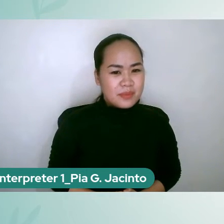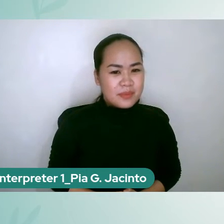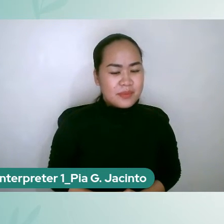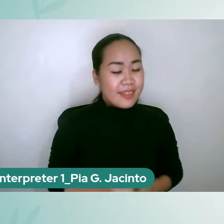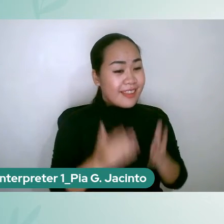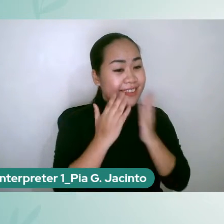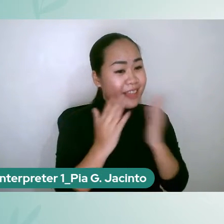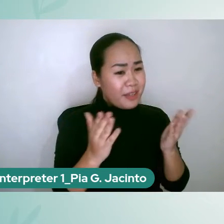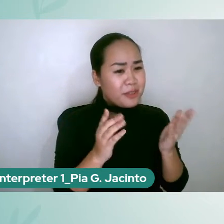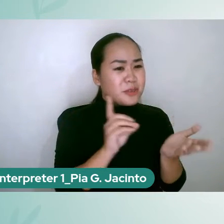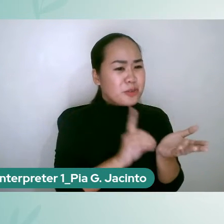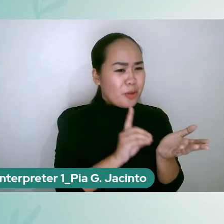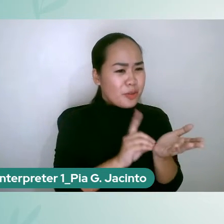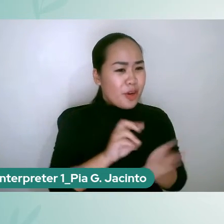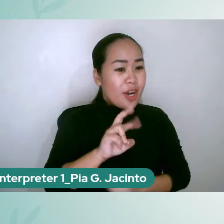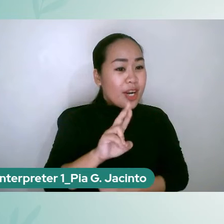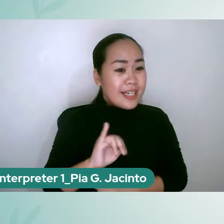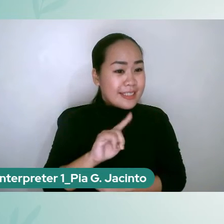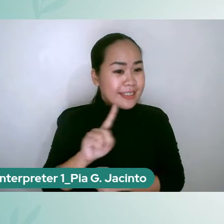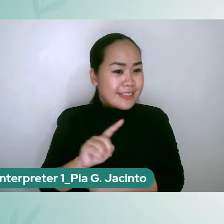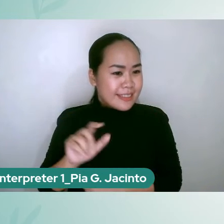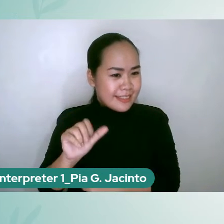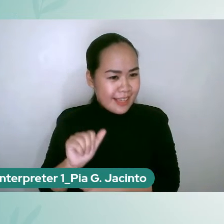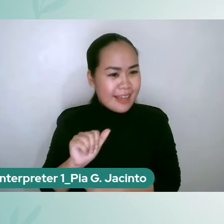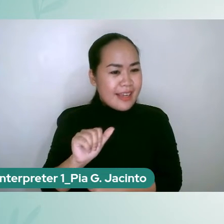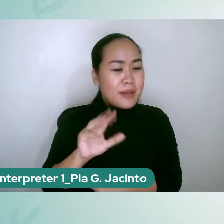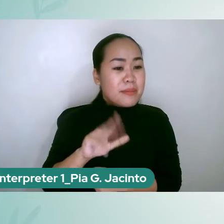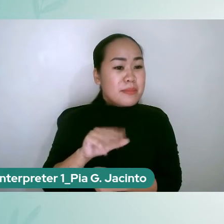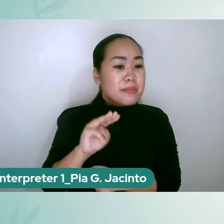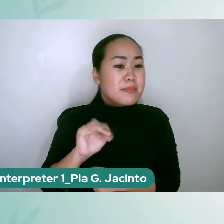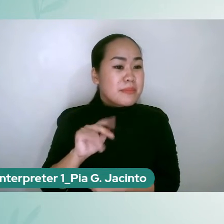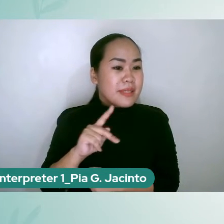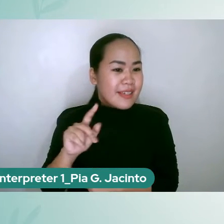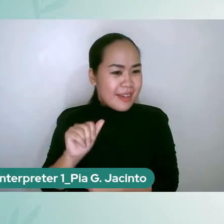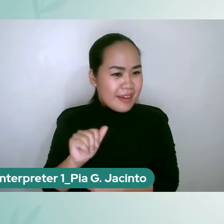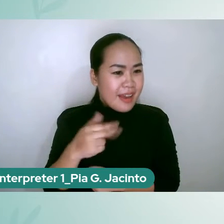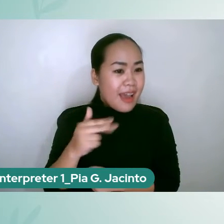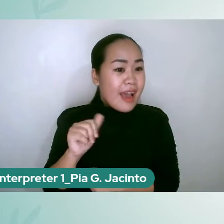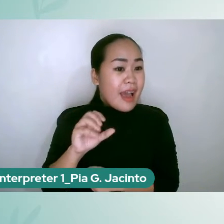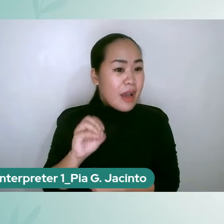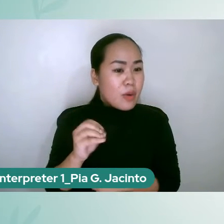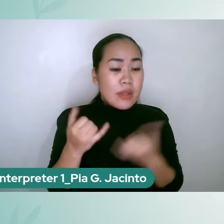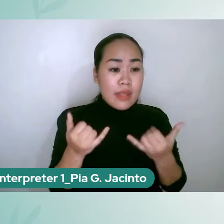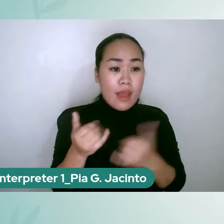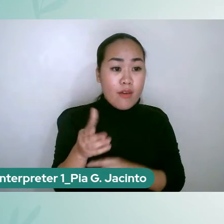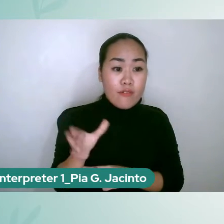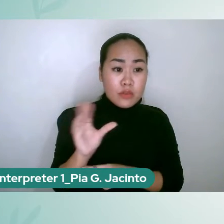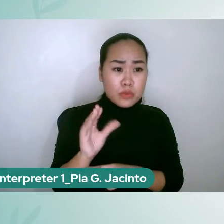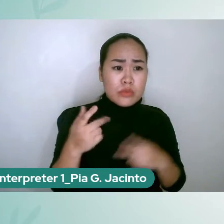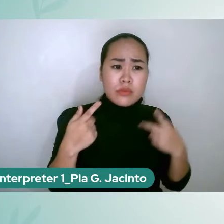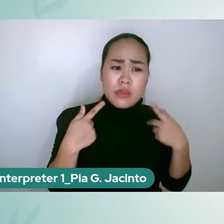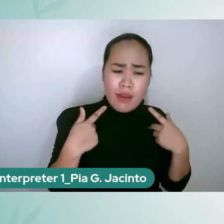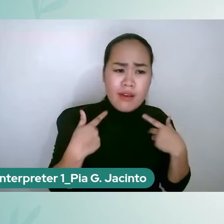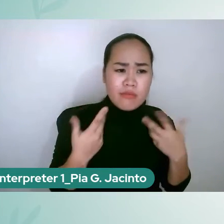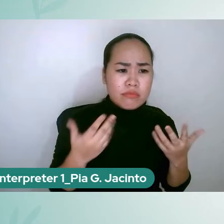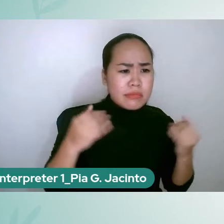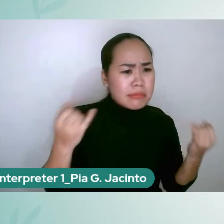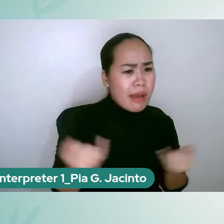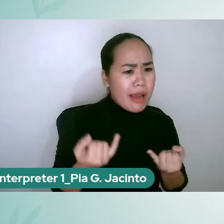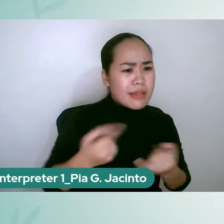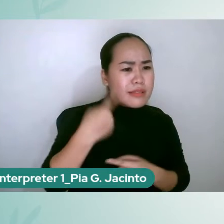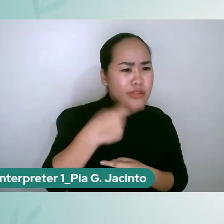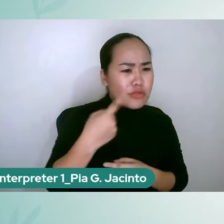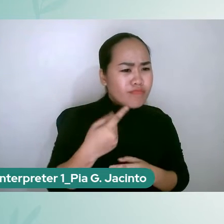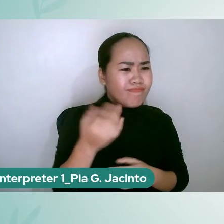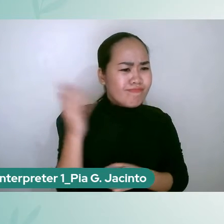Thank you, Dr. Rizel Nikahao. This afternoon, we have invited also speakers who are all experts in their